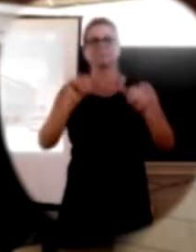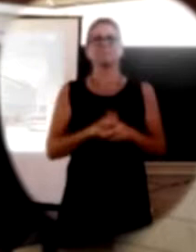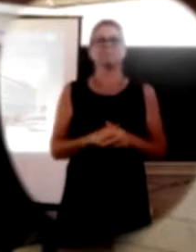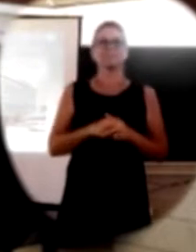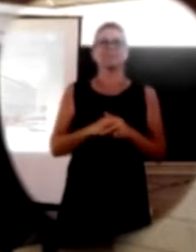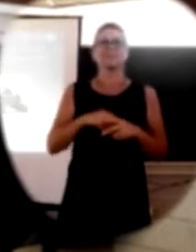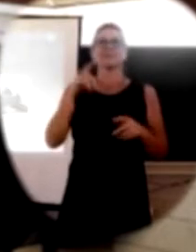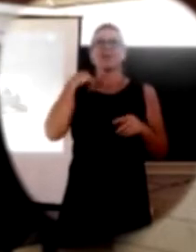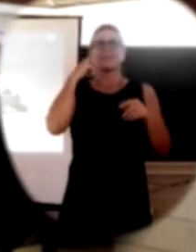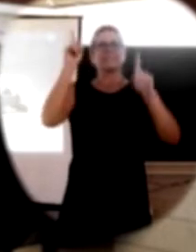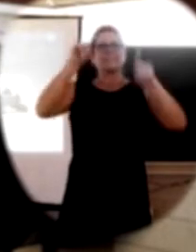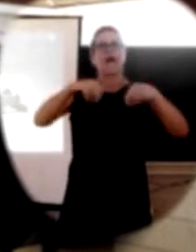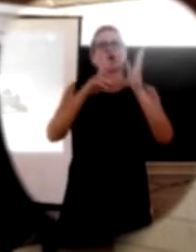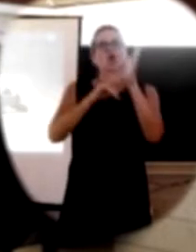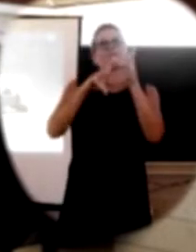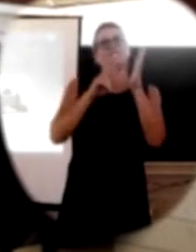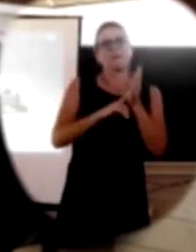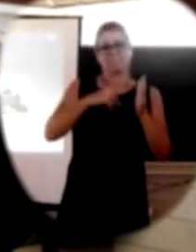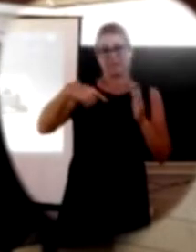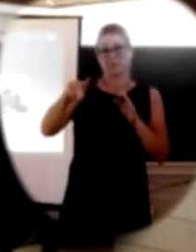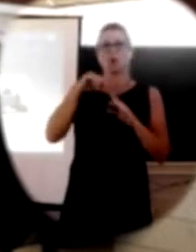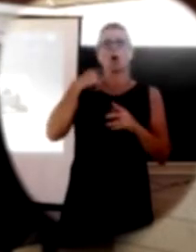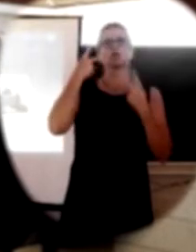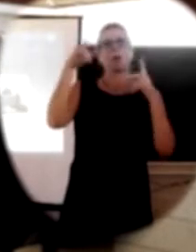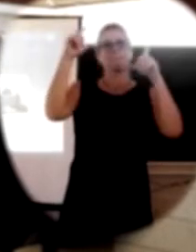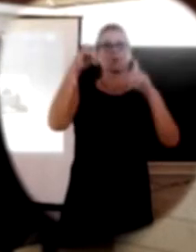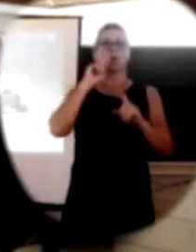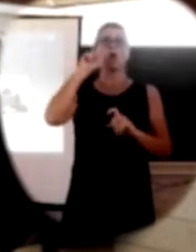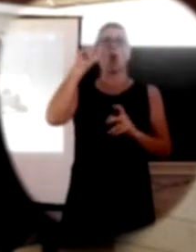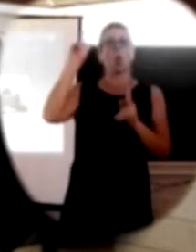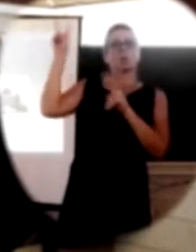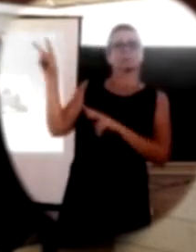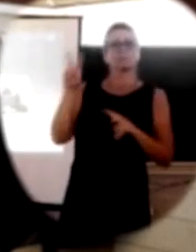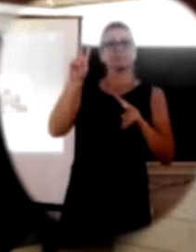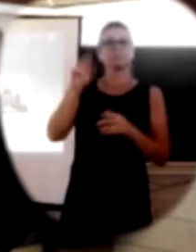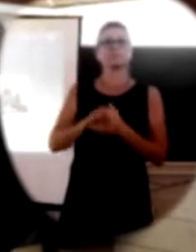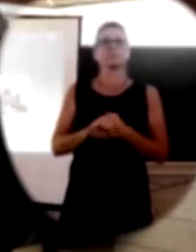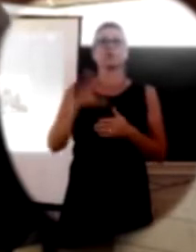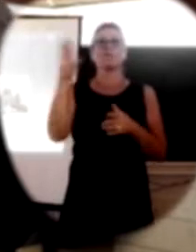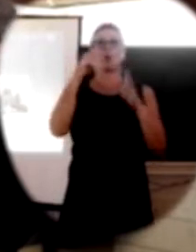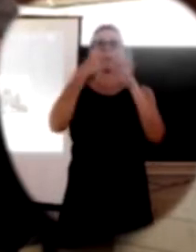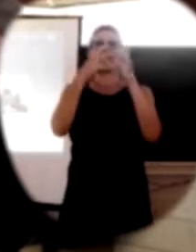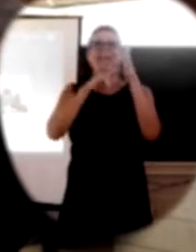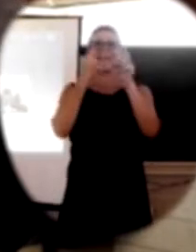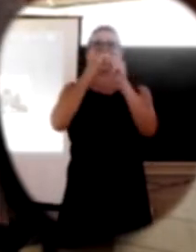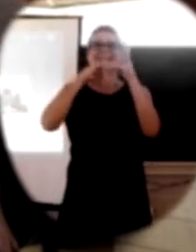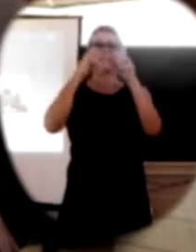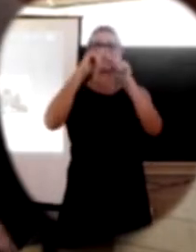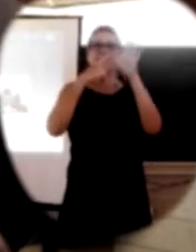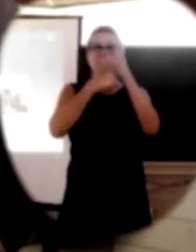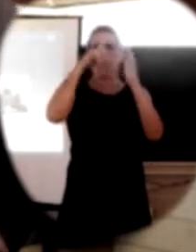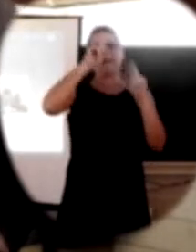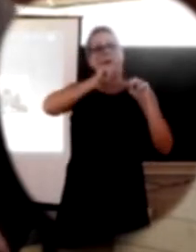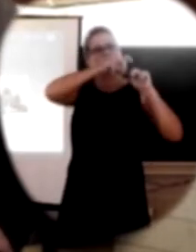for November of this year, and I just thought I'll show you some pictures of what it will look like. There will be walkways from Kings Park to the hospital for parents